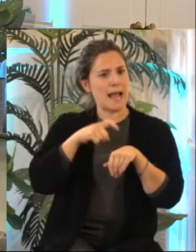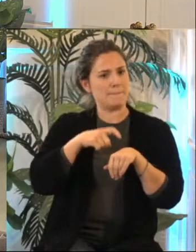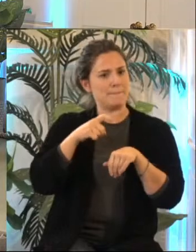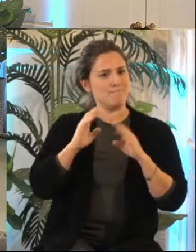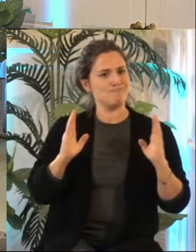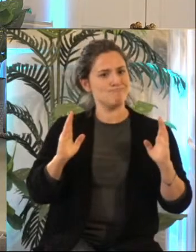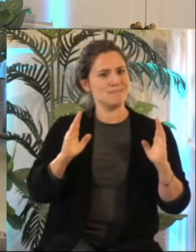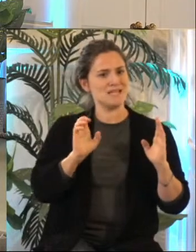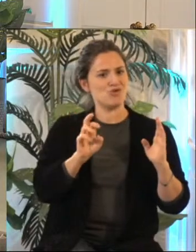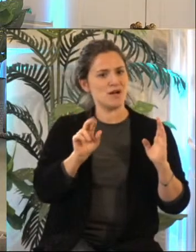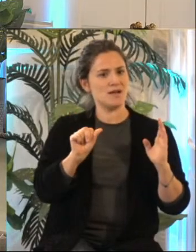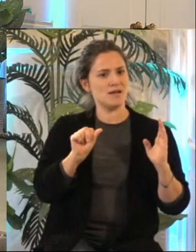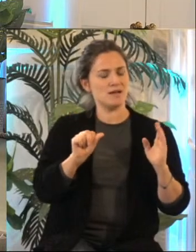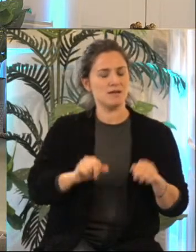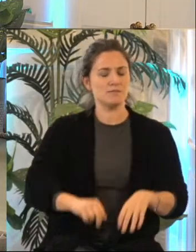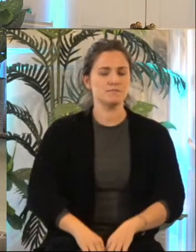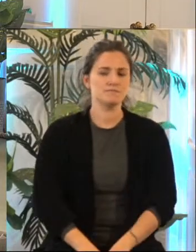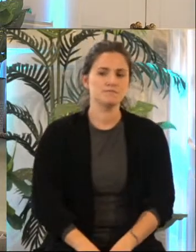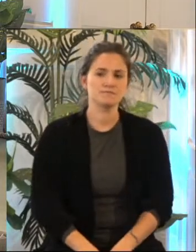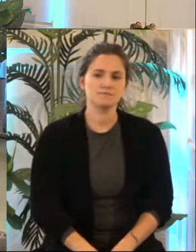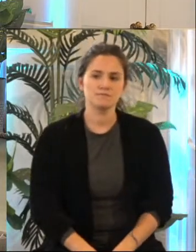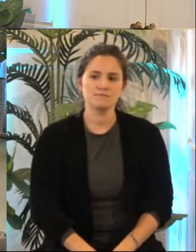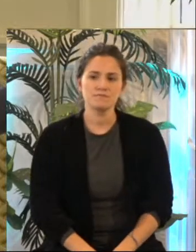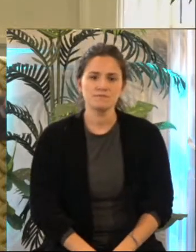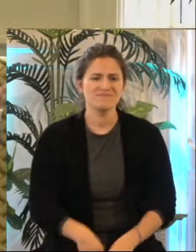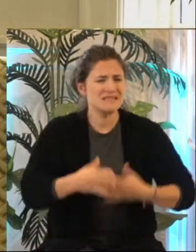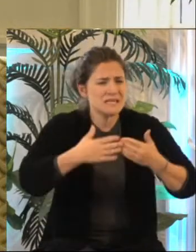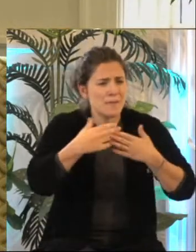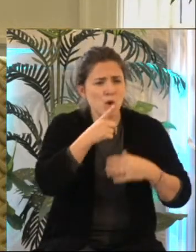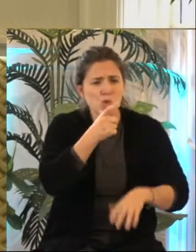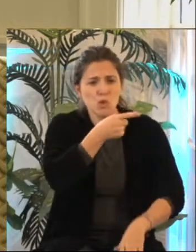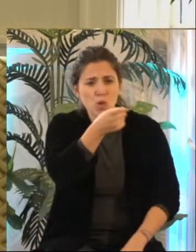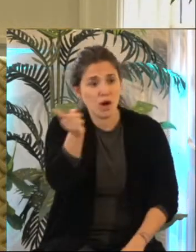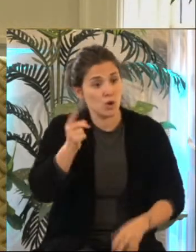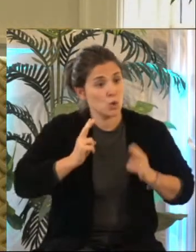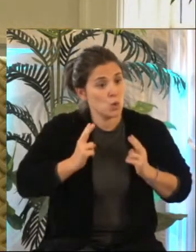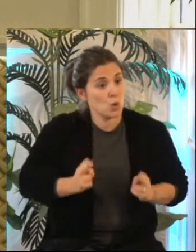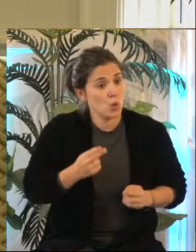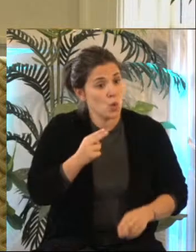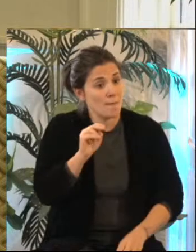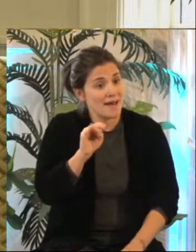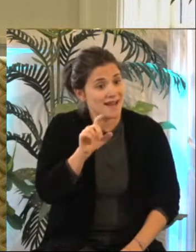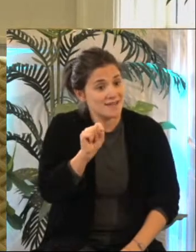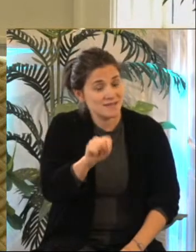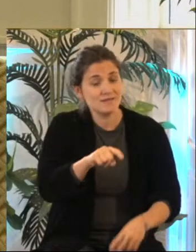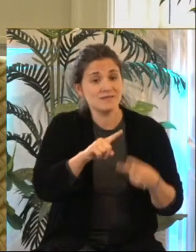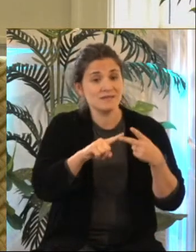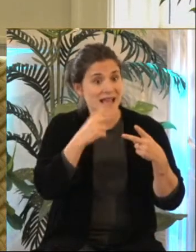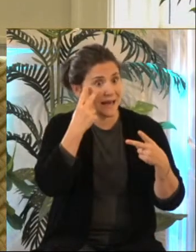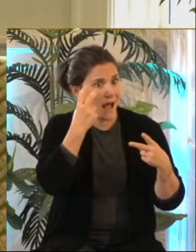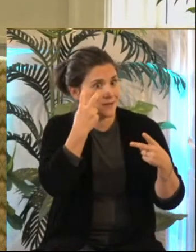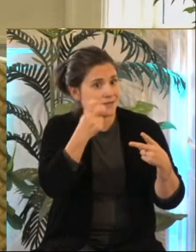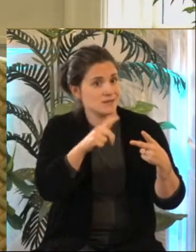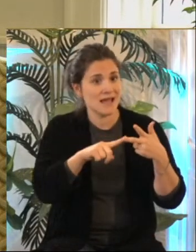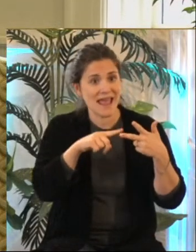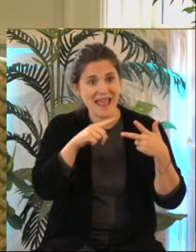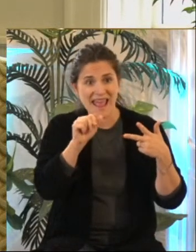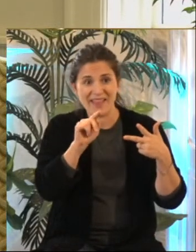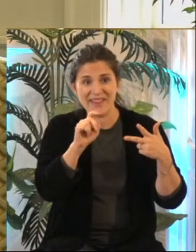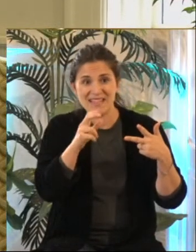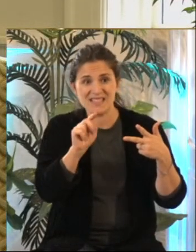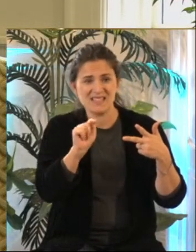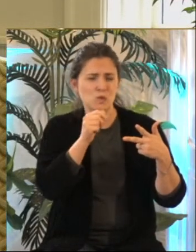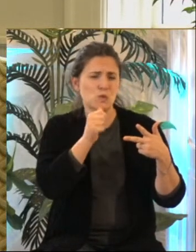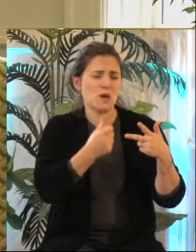of spiritual practice. And this is humanists, agnostics, atheists, everybody. These are spiritual practices that are for everybody. These are ways